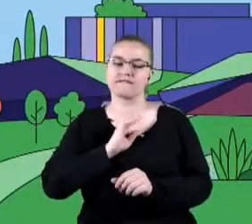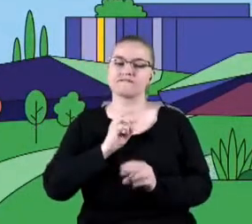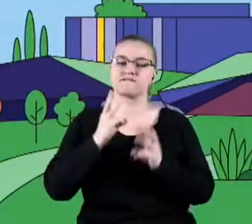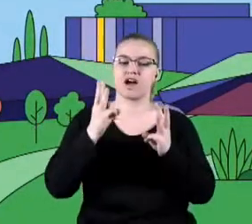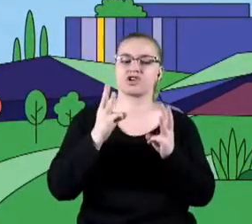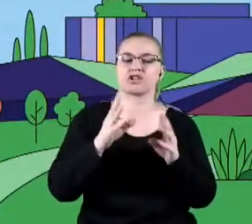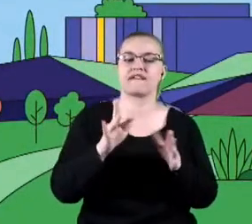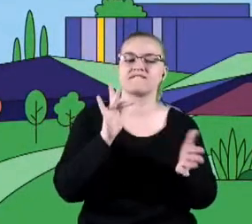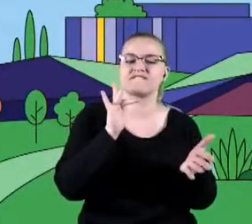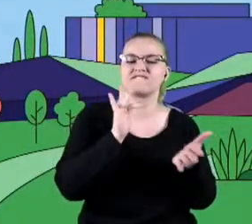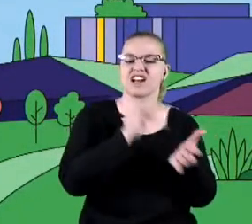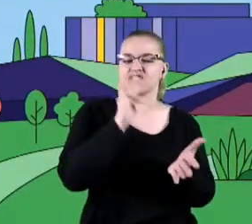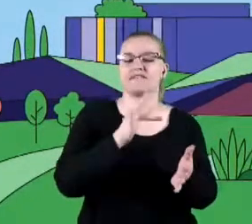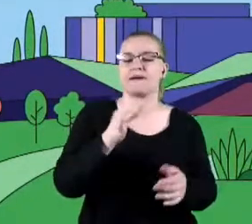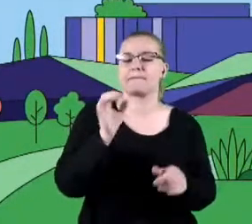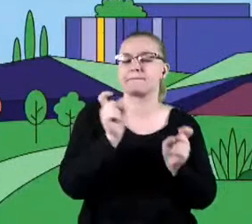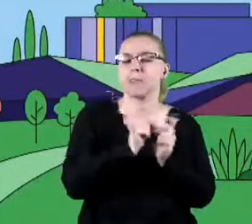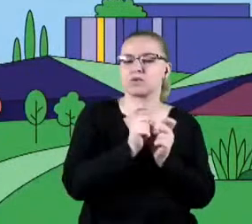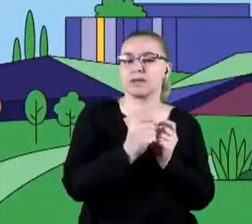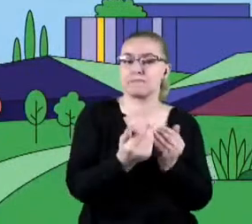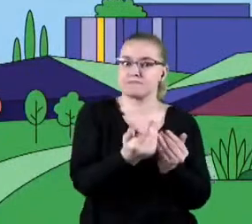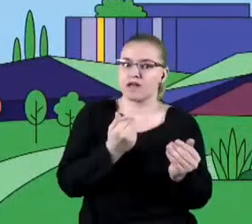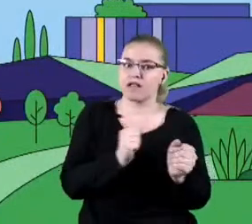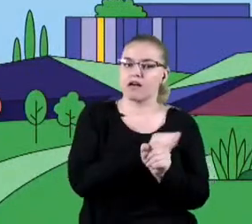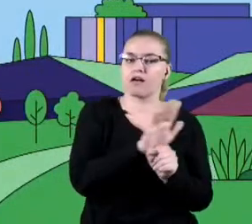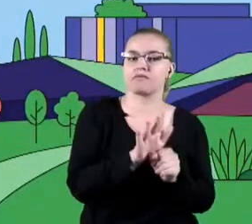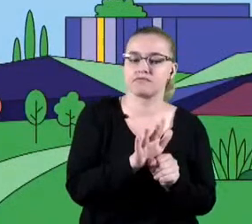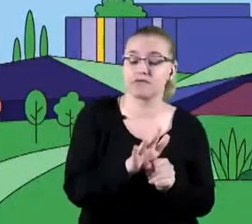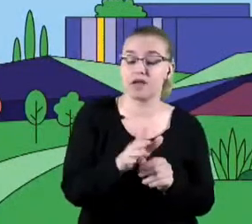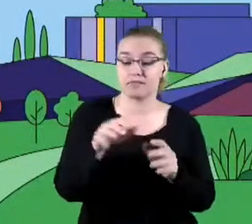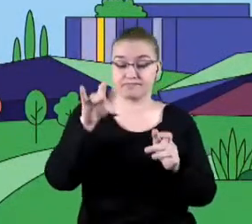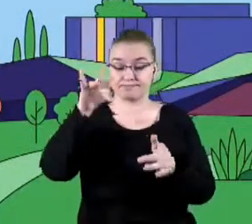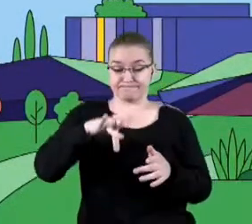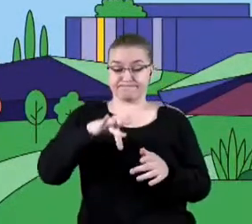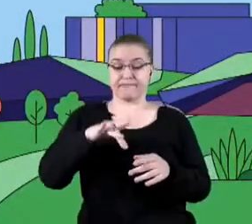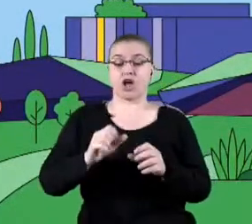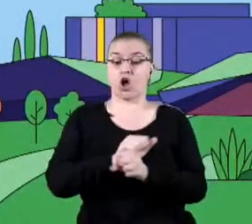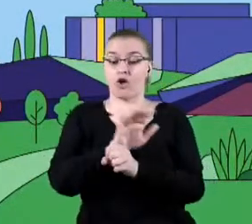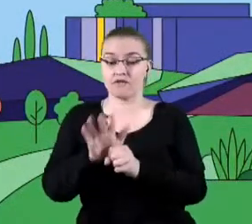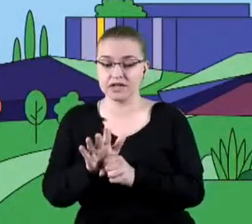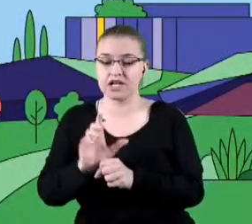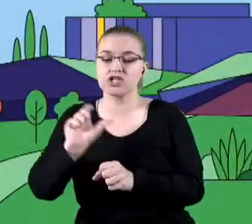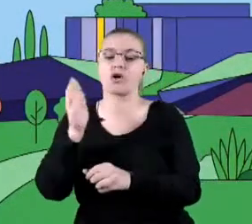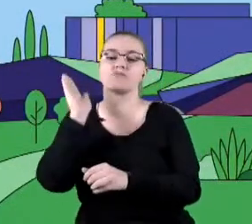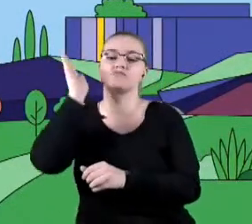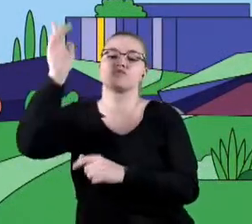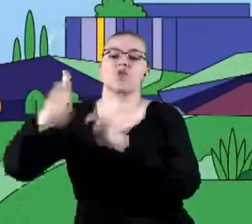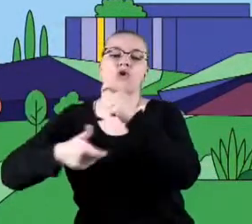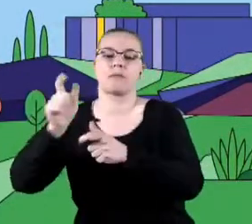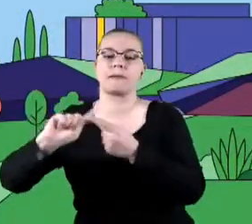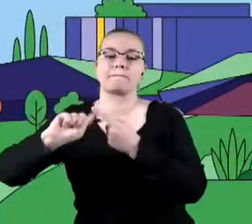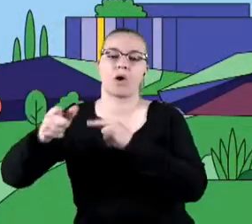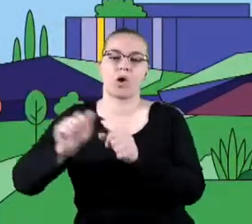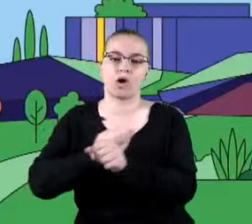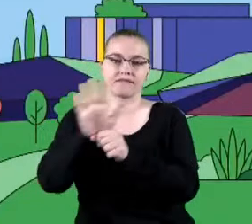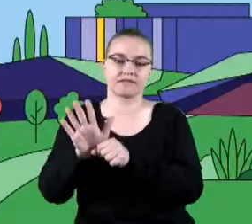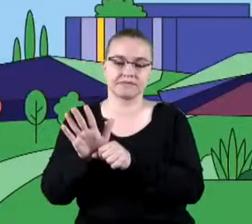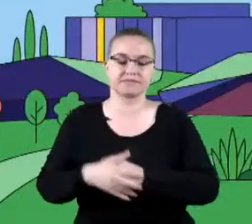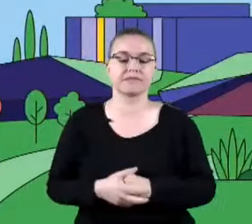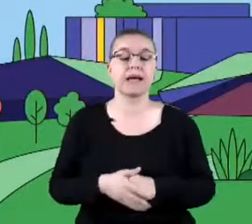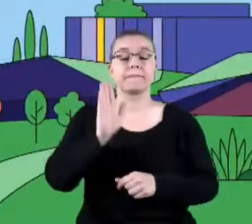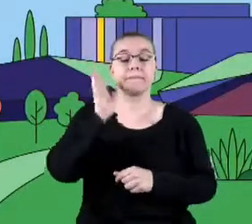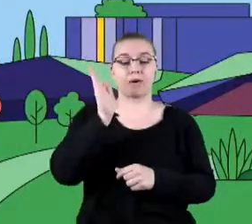pre-COVID, during COVID, and what can be done in the future. So after that, we did our recovery strategy,